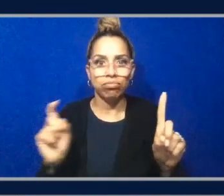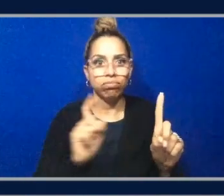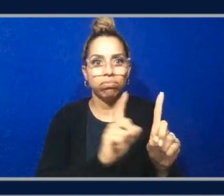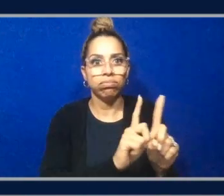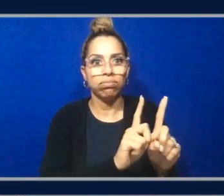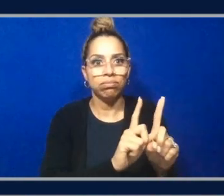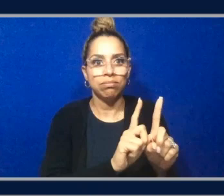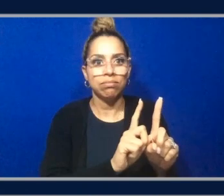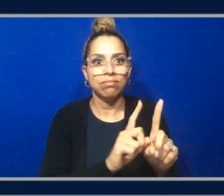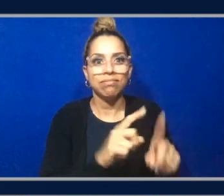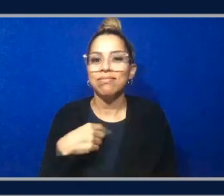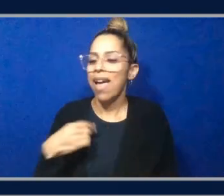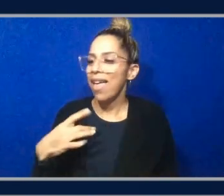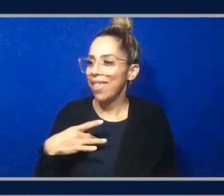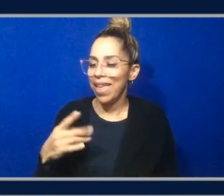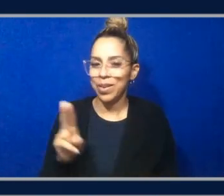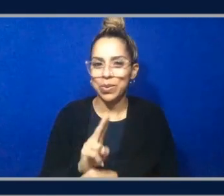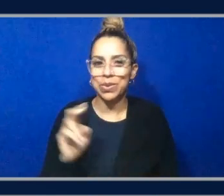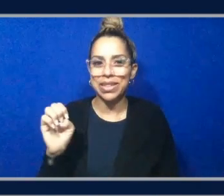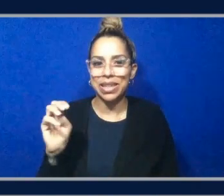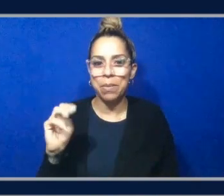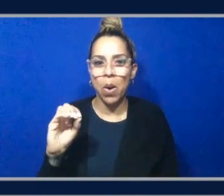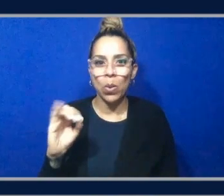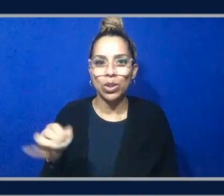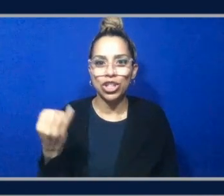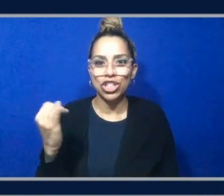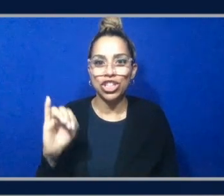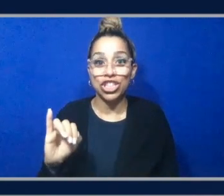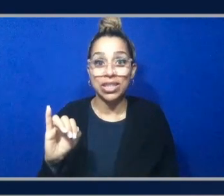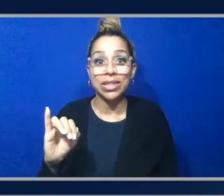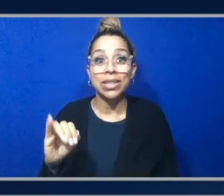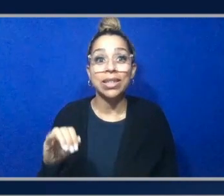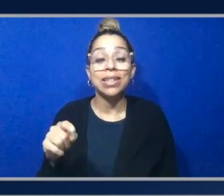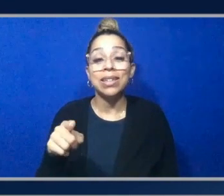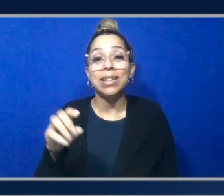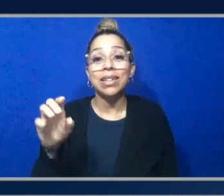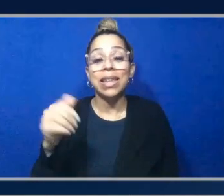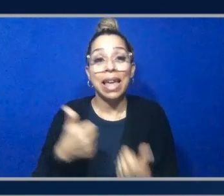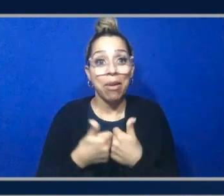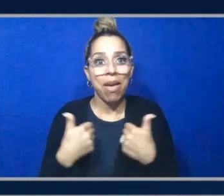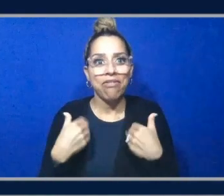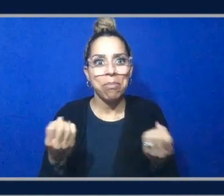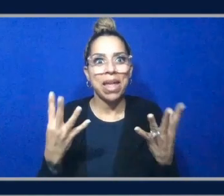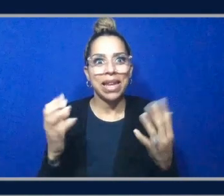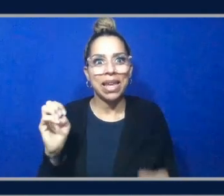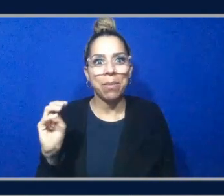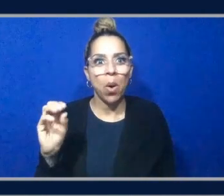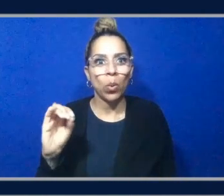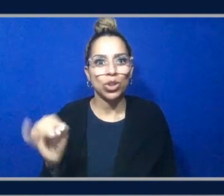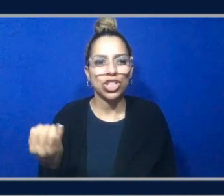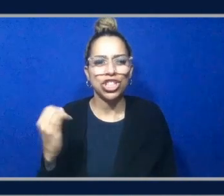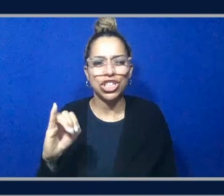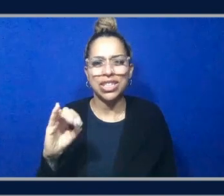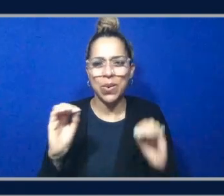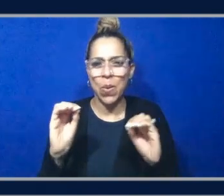I'm not sure if chat you see, but in the chat in Minecraft there's a bunch of emojis. They're colorless, but yeah, it's quite a thing it's trying to